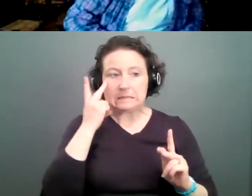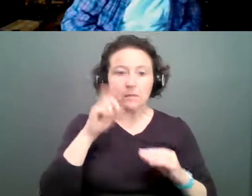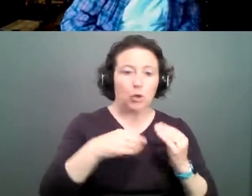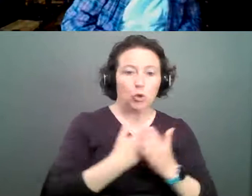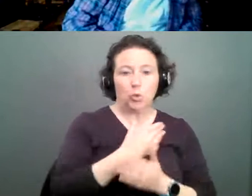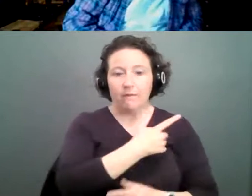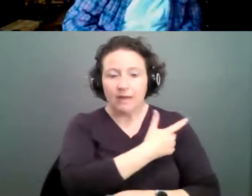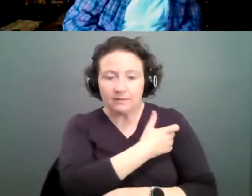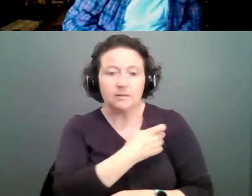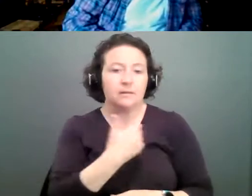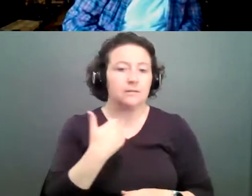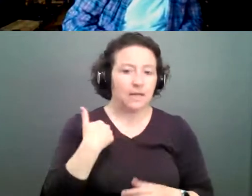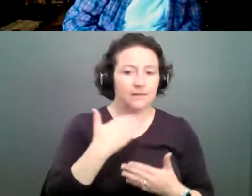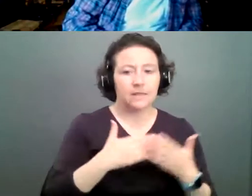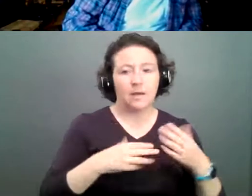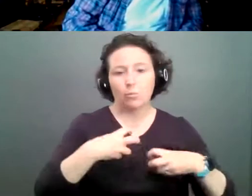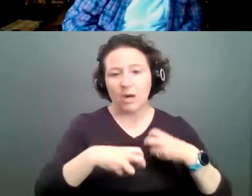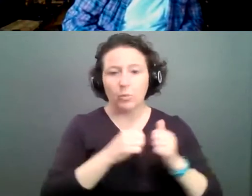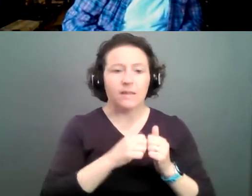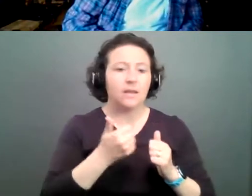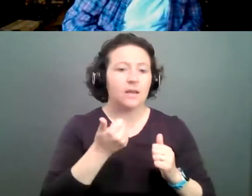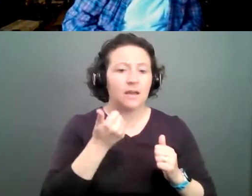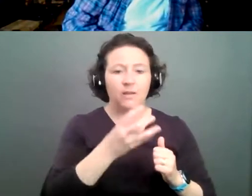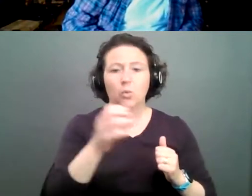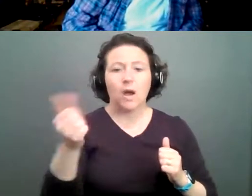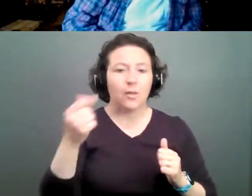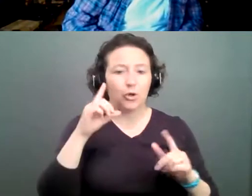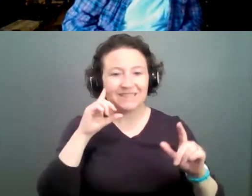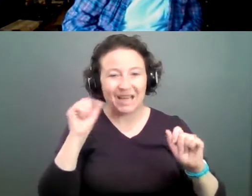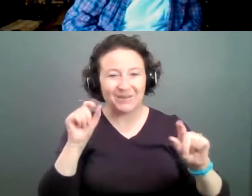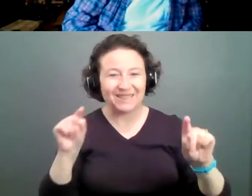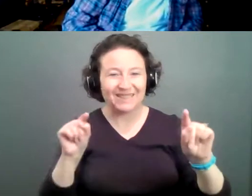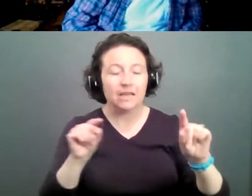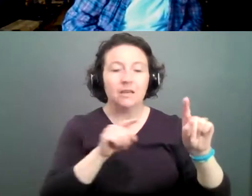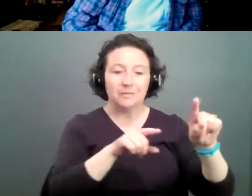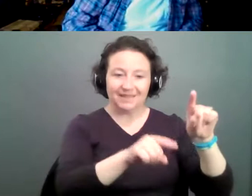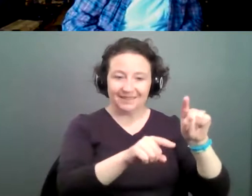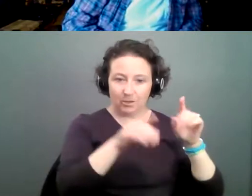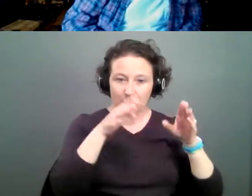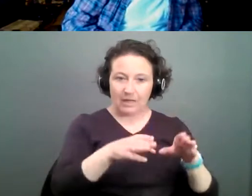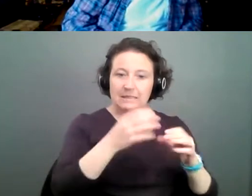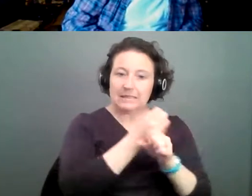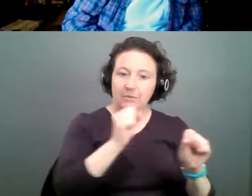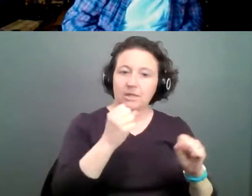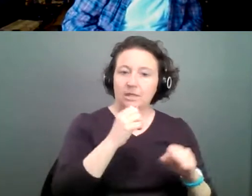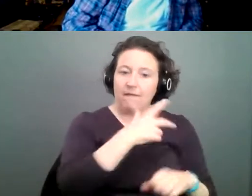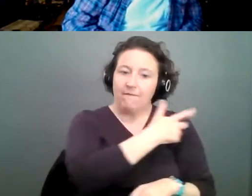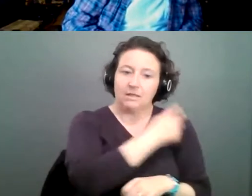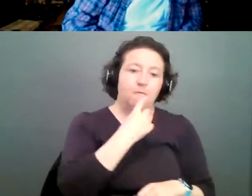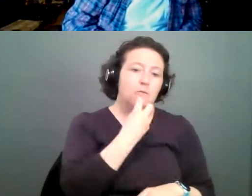vaccines, and I know we've had a little bit of issues with a couple of the other sounds. The safety of the vaccine for the 12 to 15-year-old